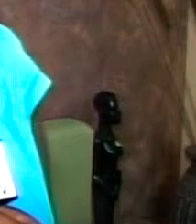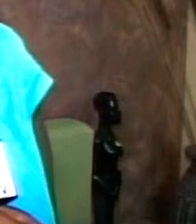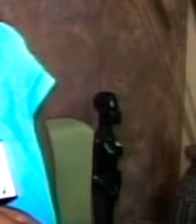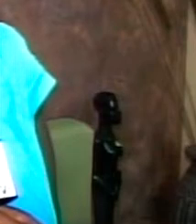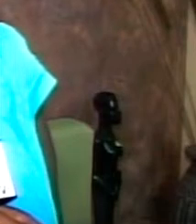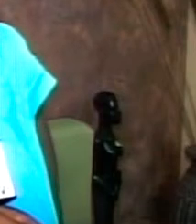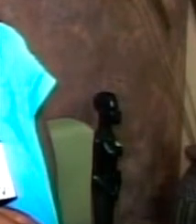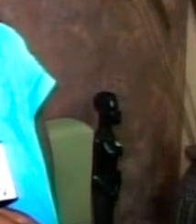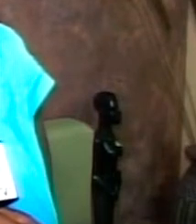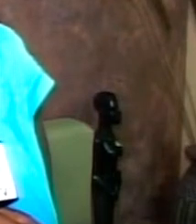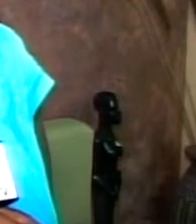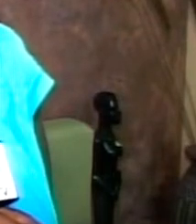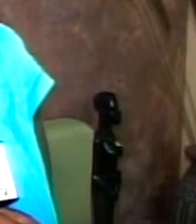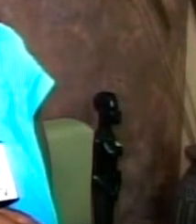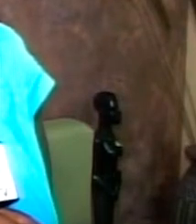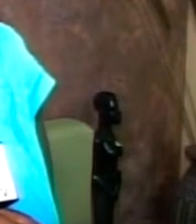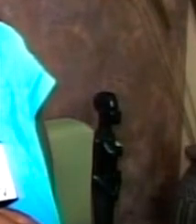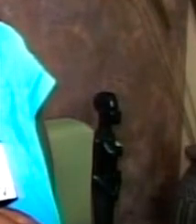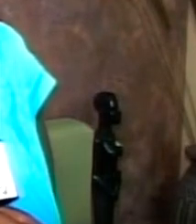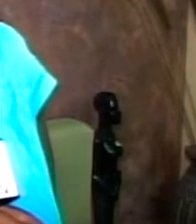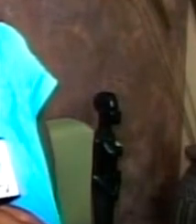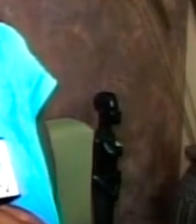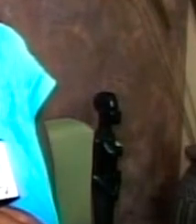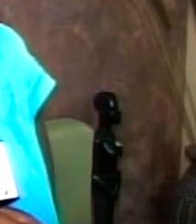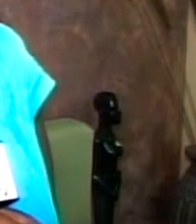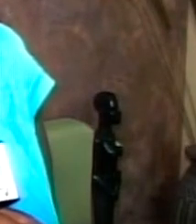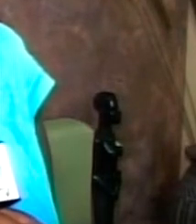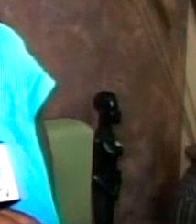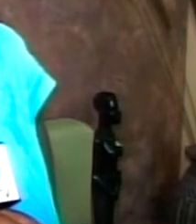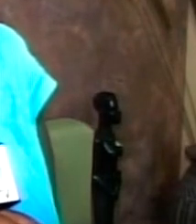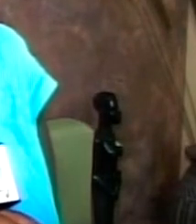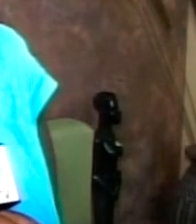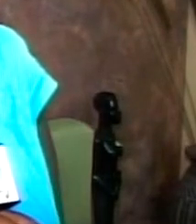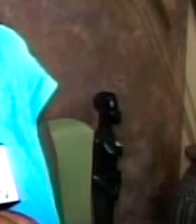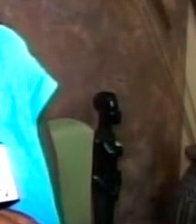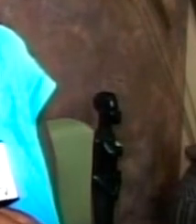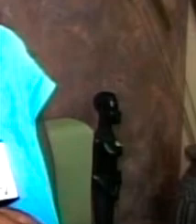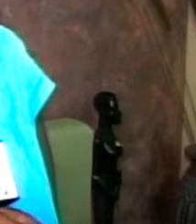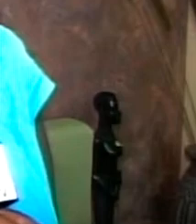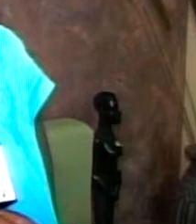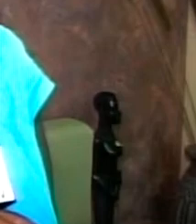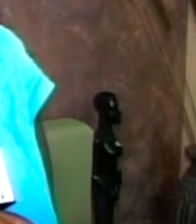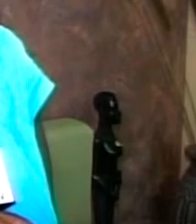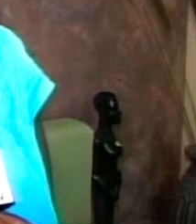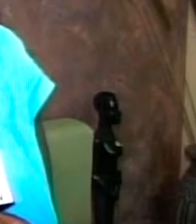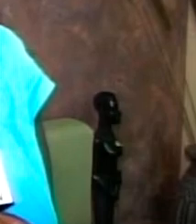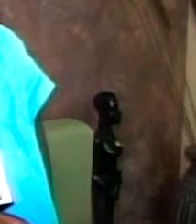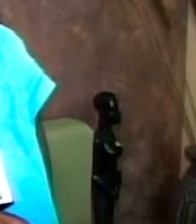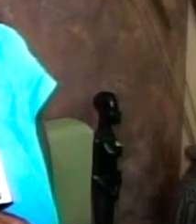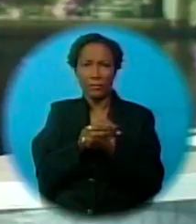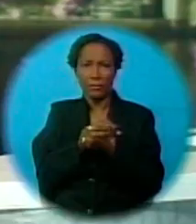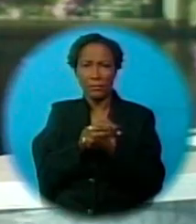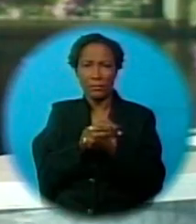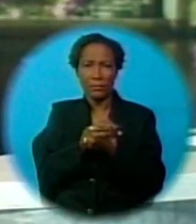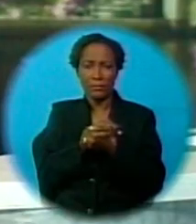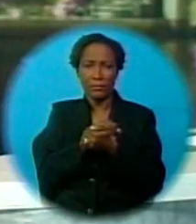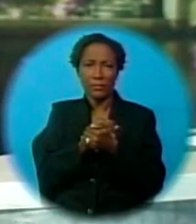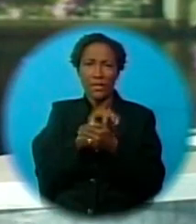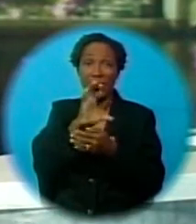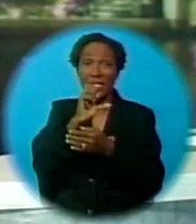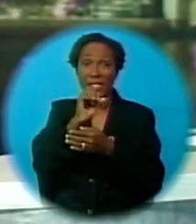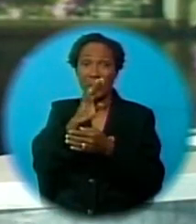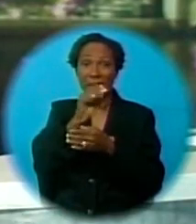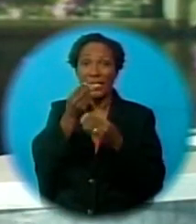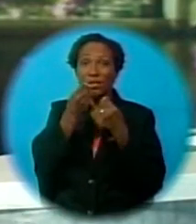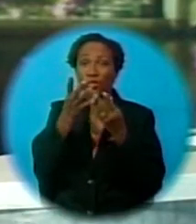mum, I feel that she's just as culpable as the person who was carrying out the action. Well,